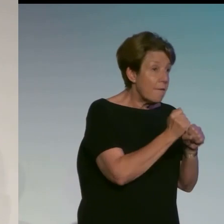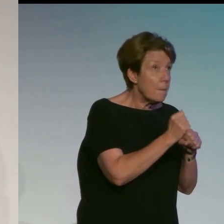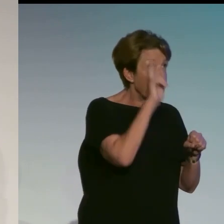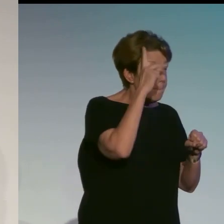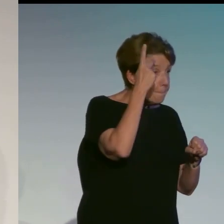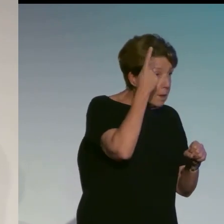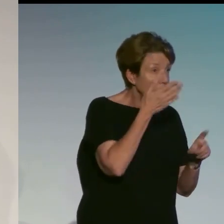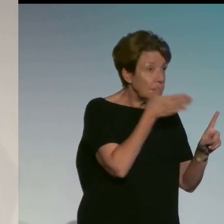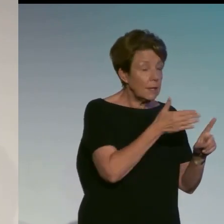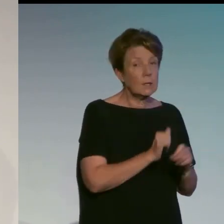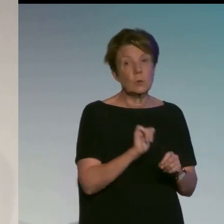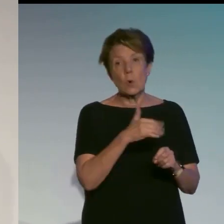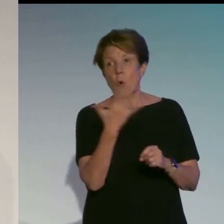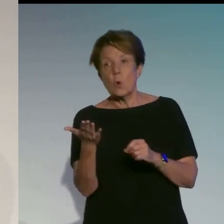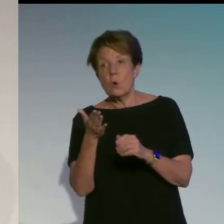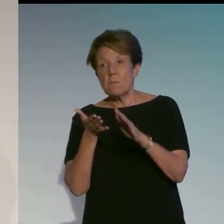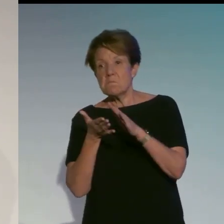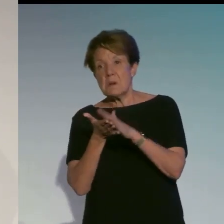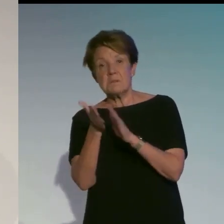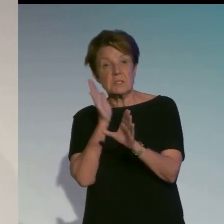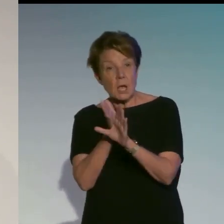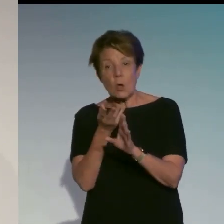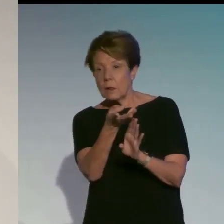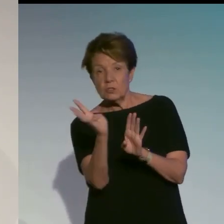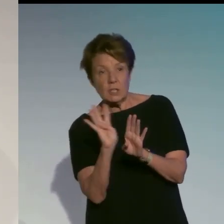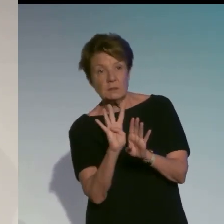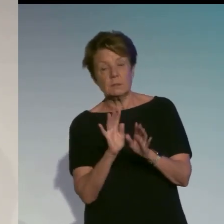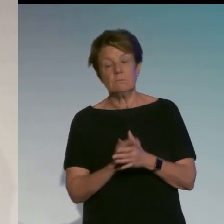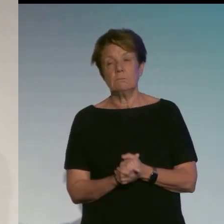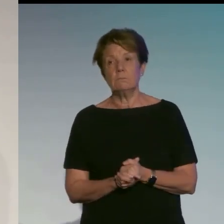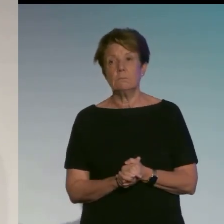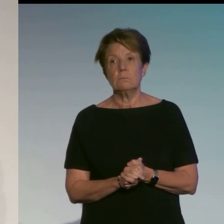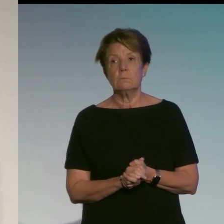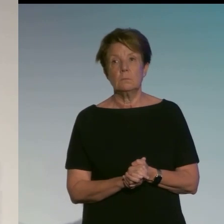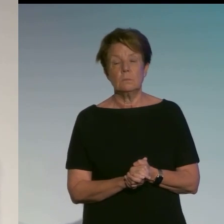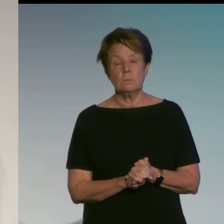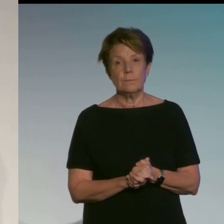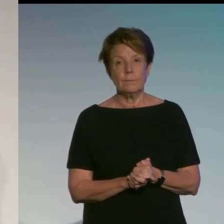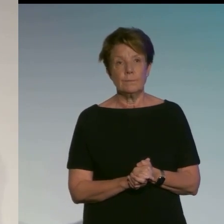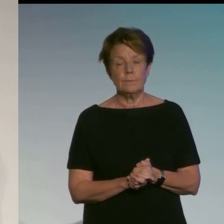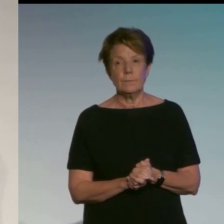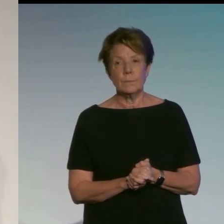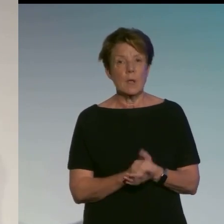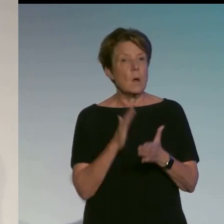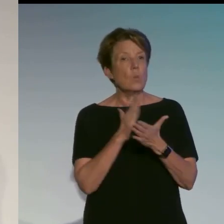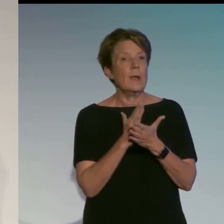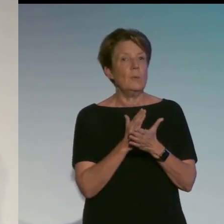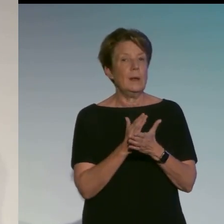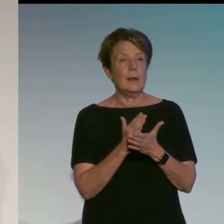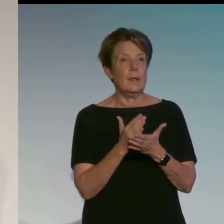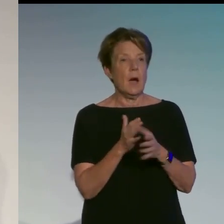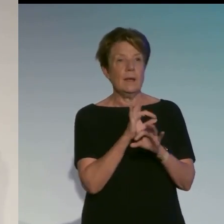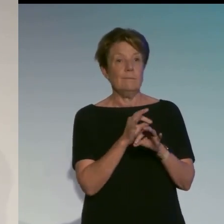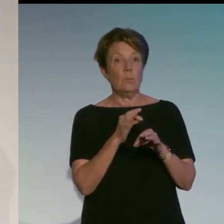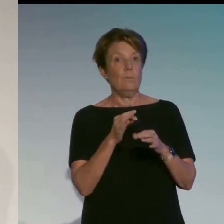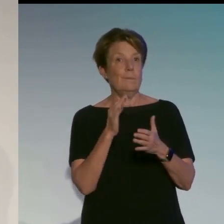of the psychology science. And we are very far away from banning conversion therapy, but I think